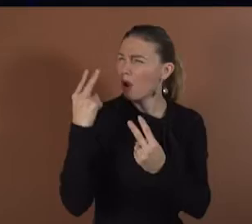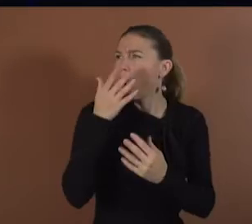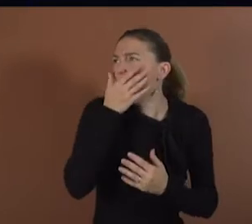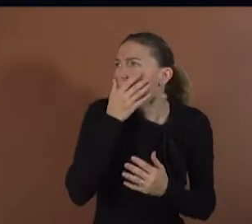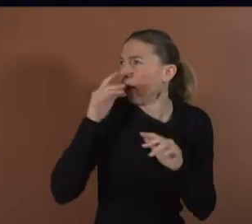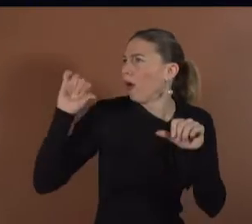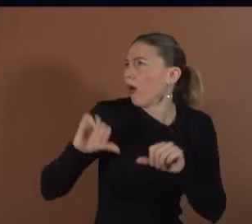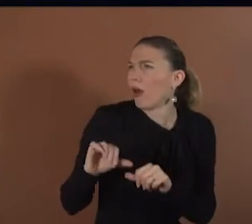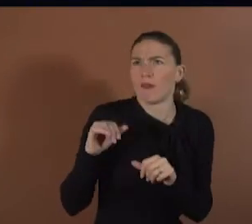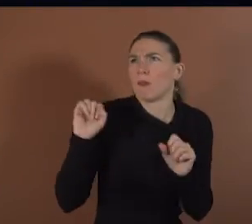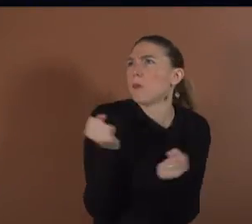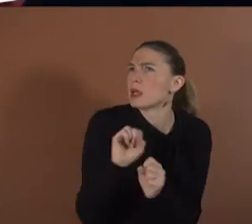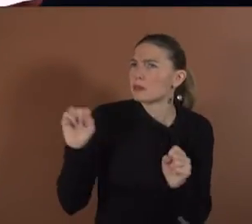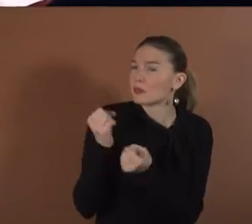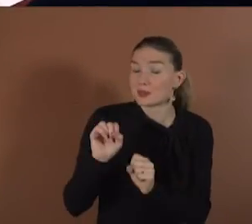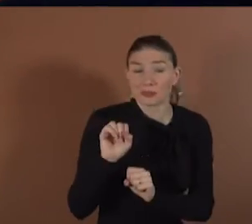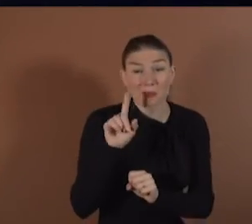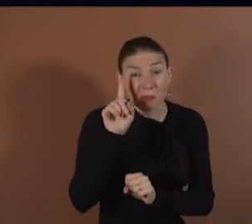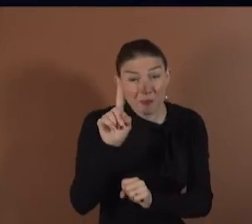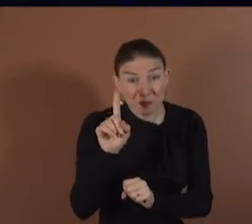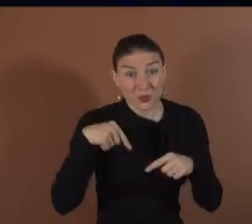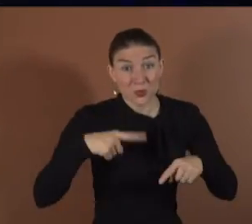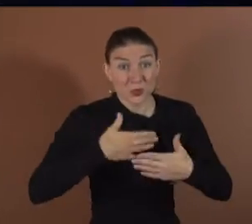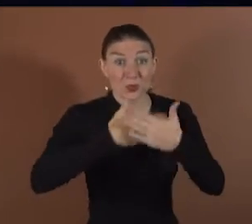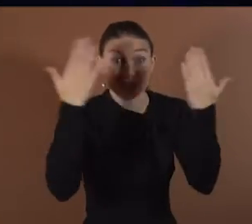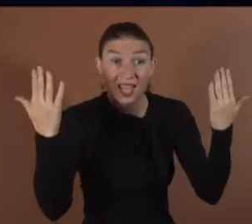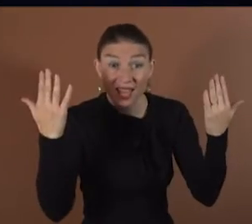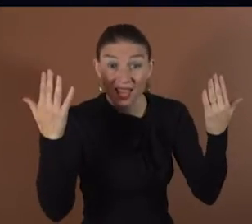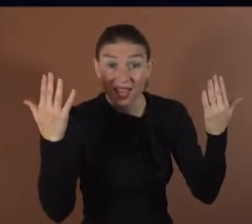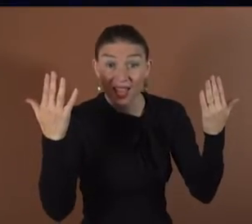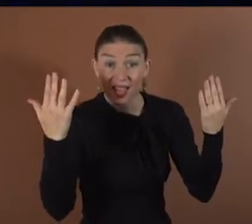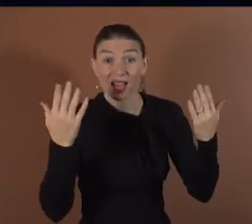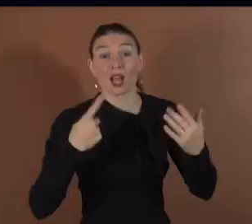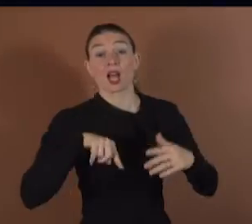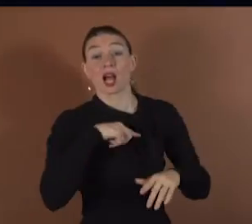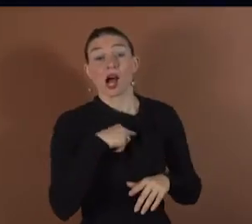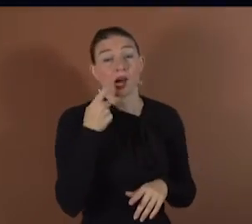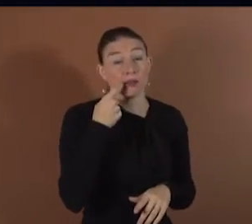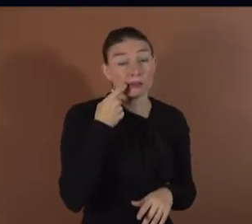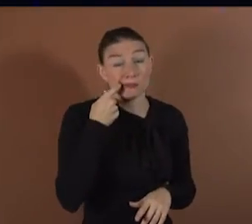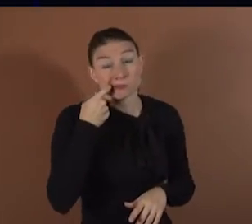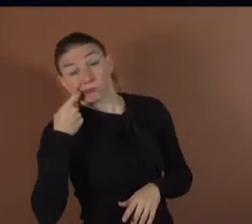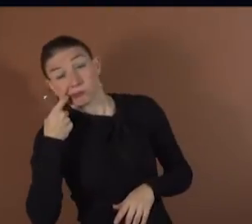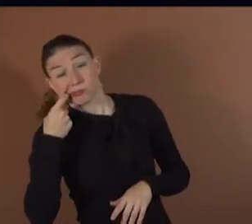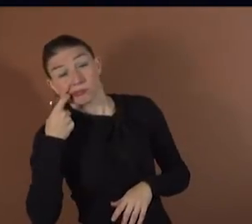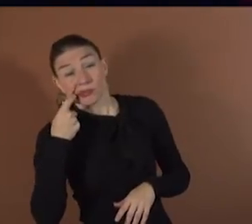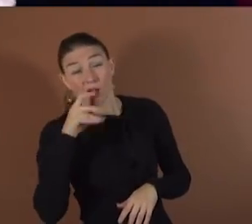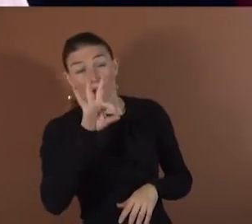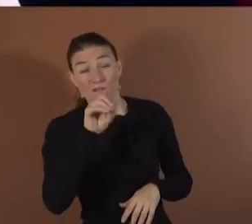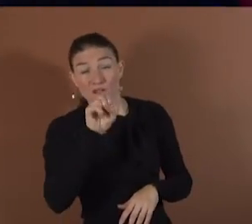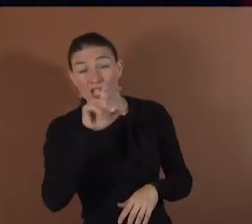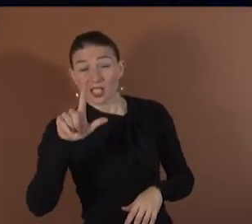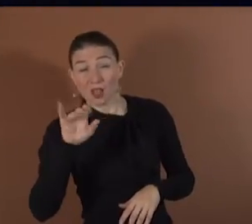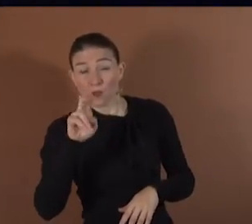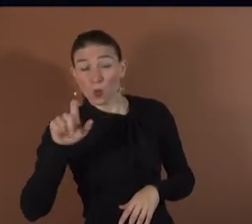to you, today the use and our dependency and our addiction on fossil fuels is legal, but history will judge